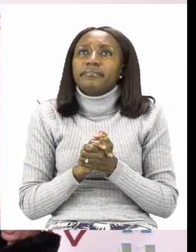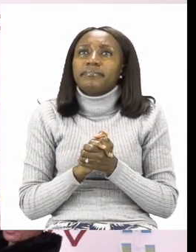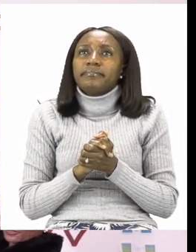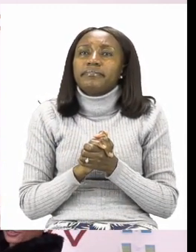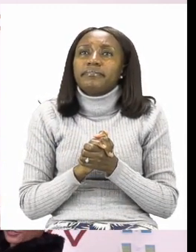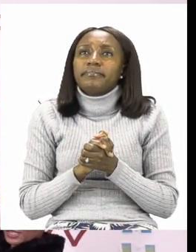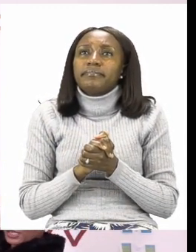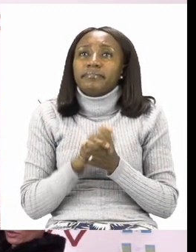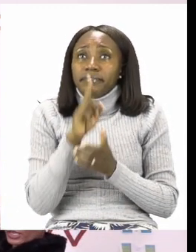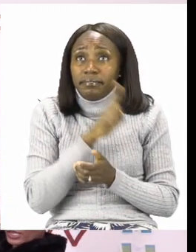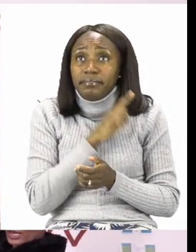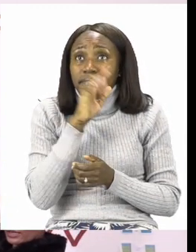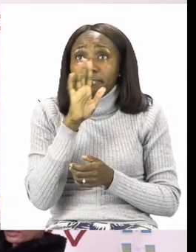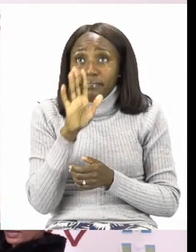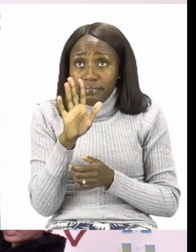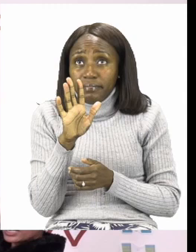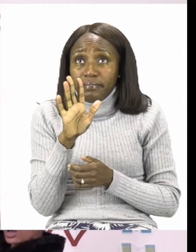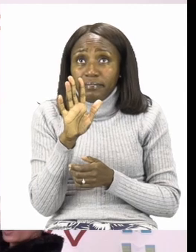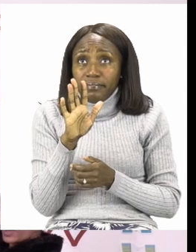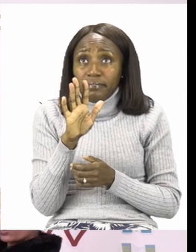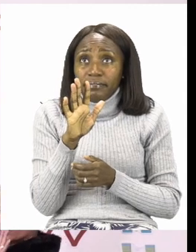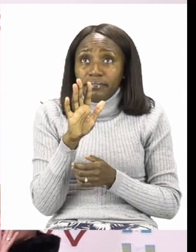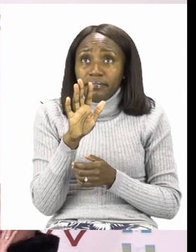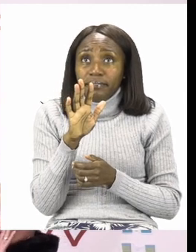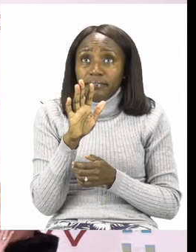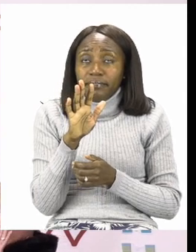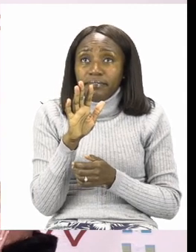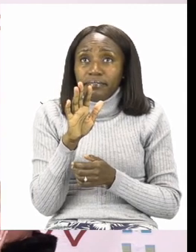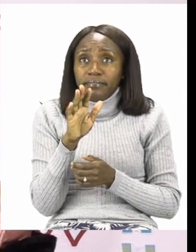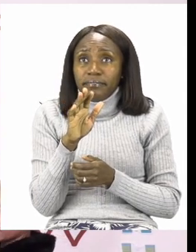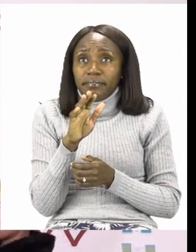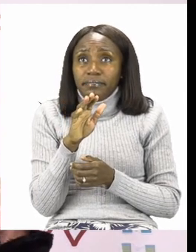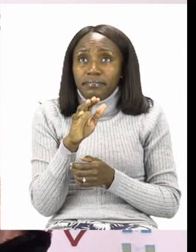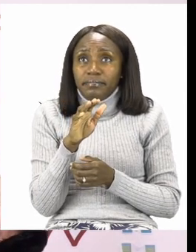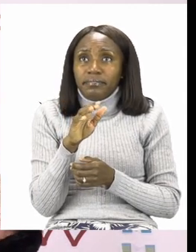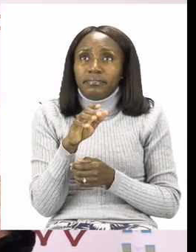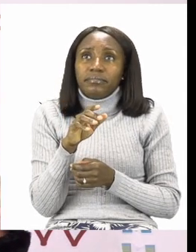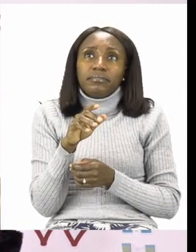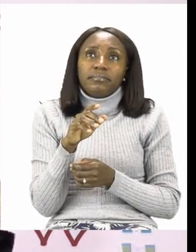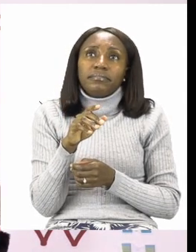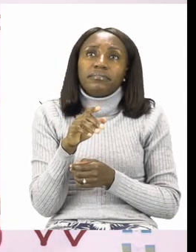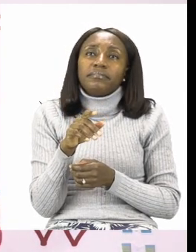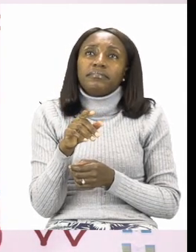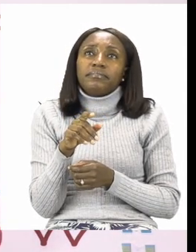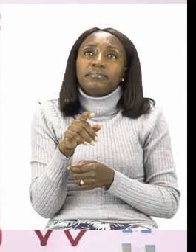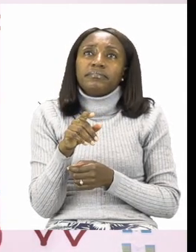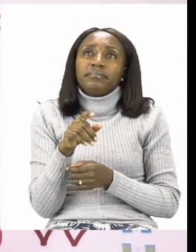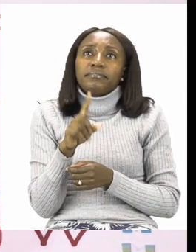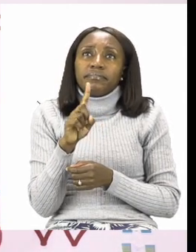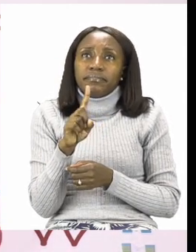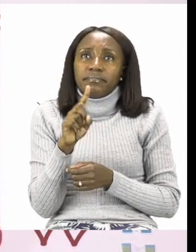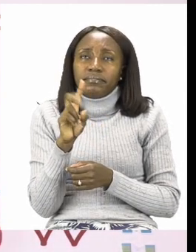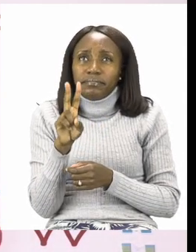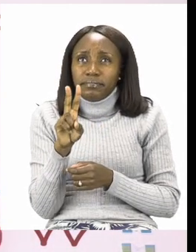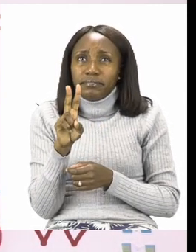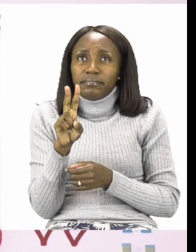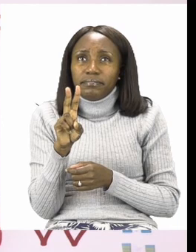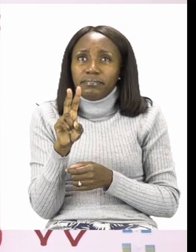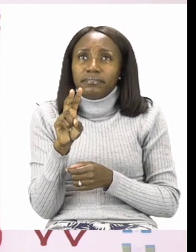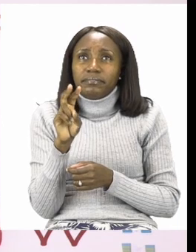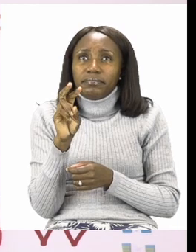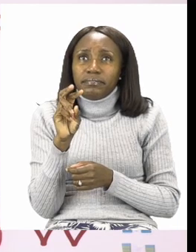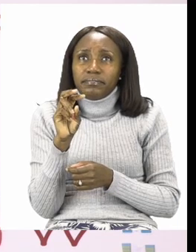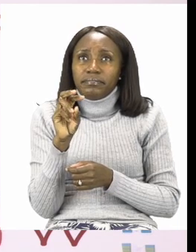have our number 15 over here. Let's count backwards 4 times. 1,